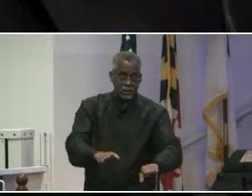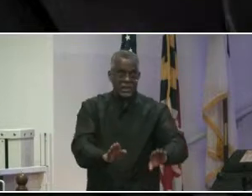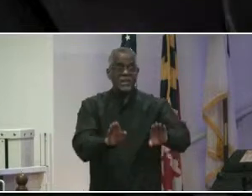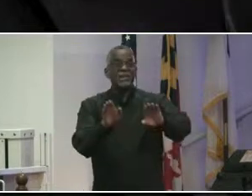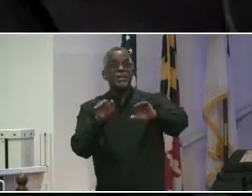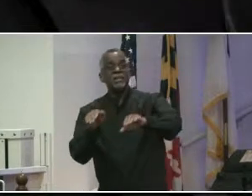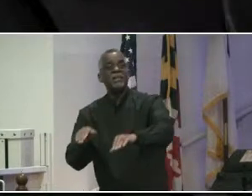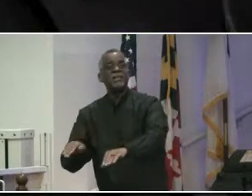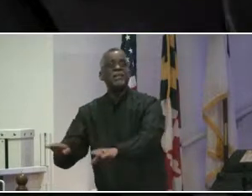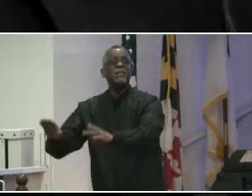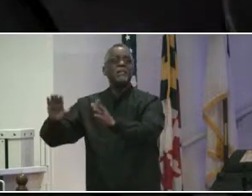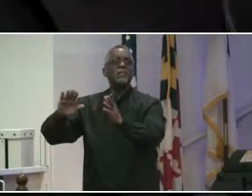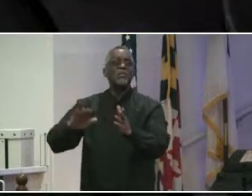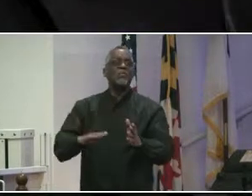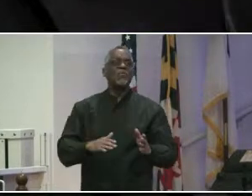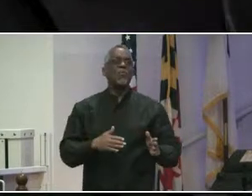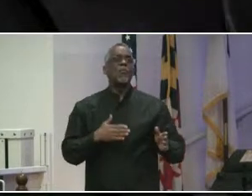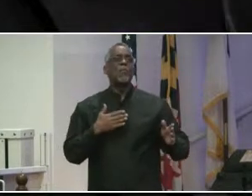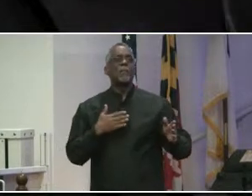rolling sea.